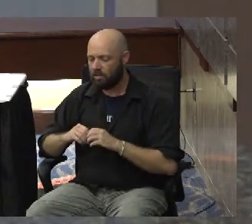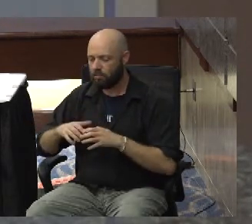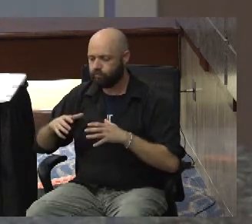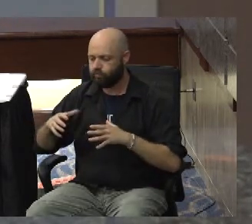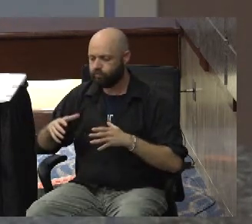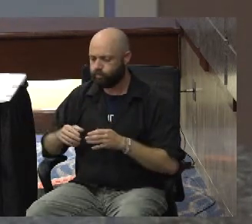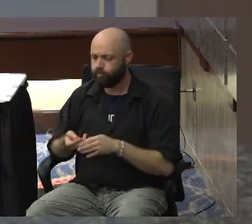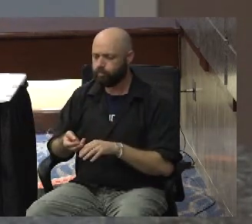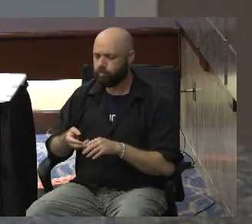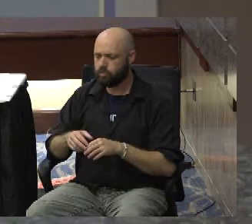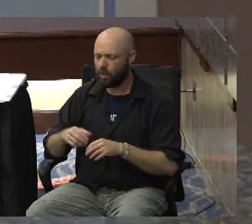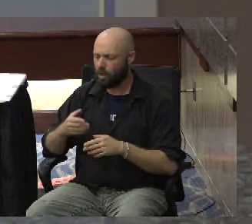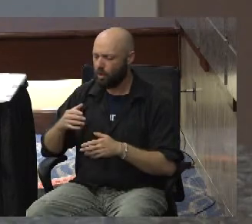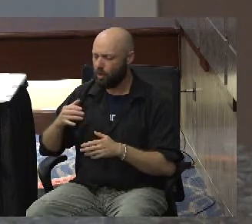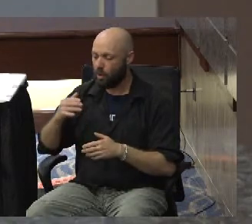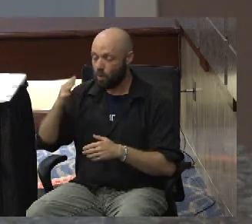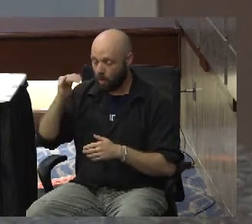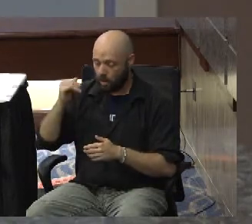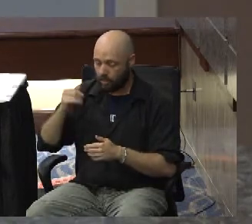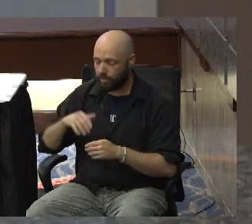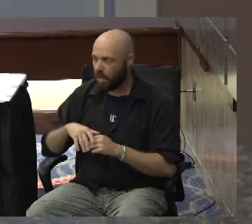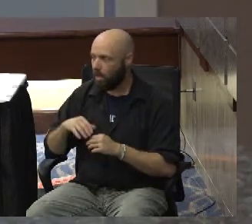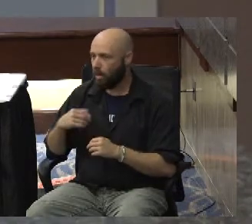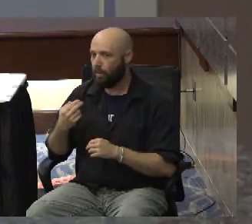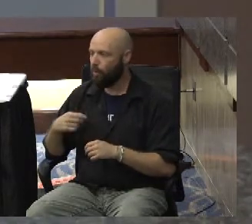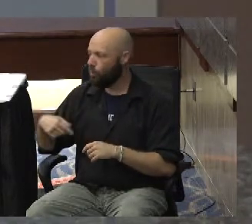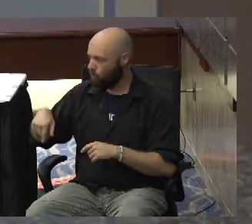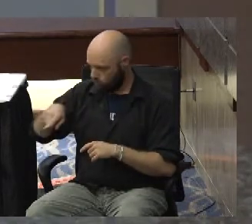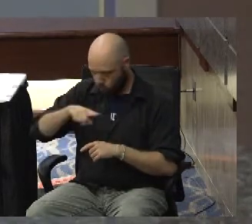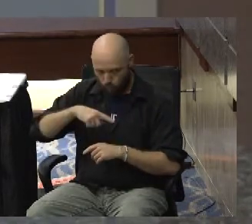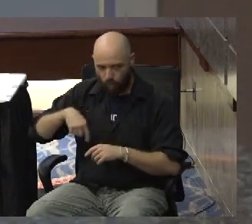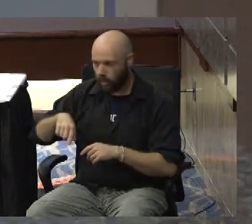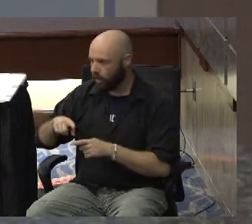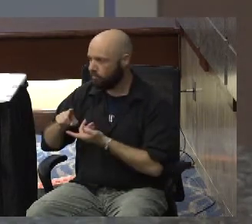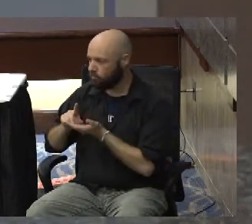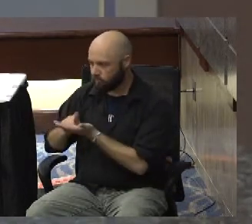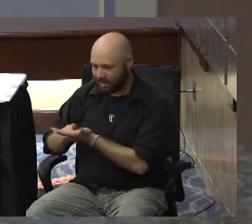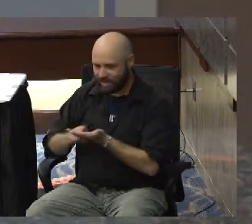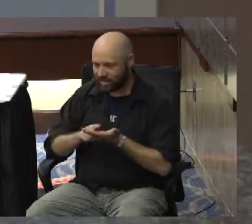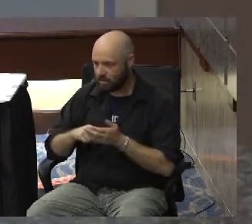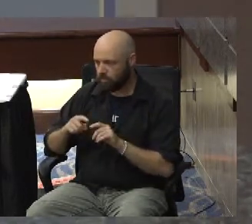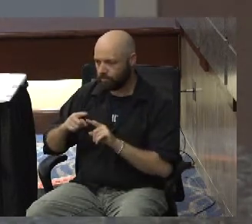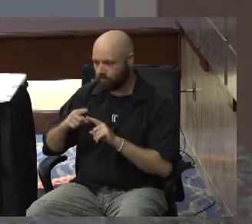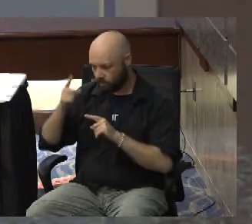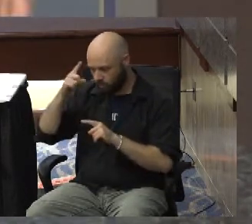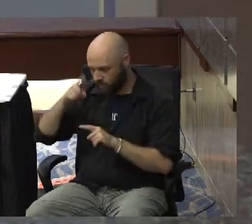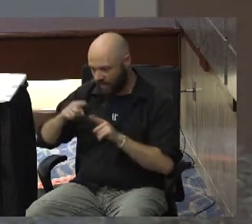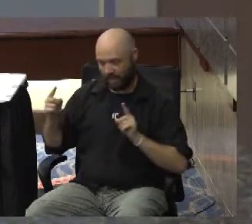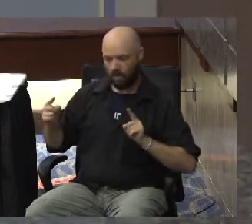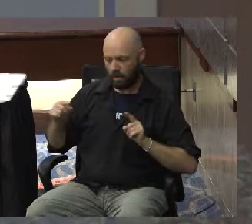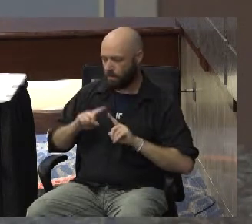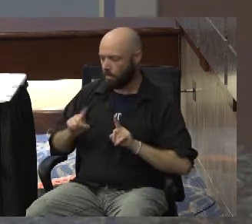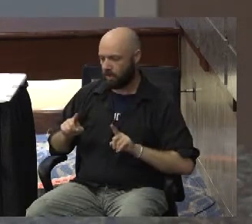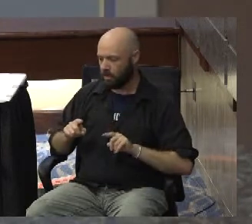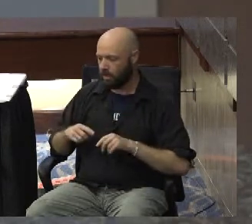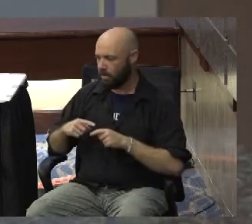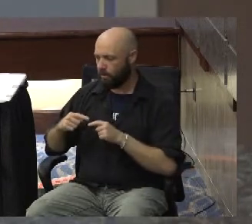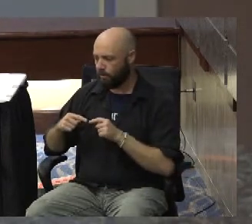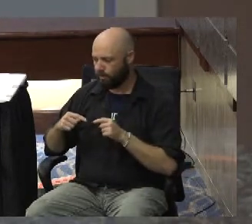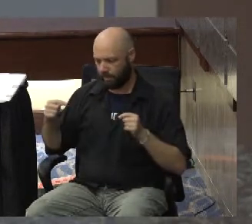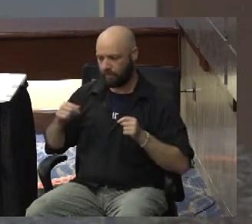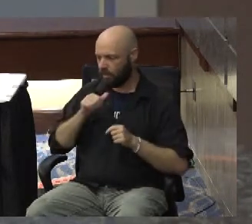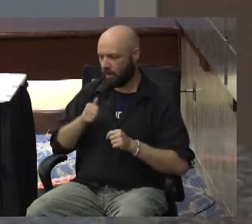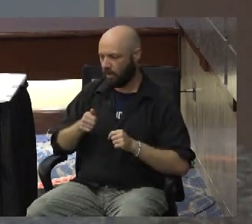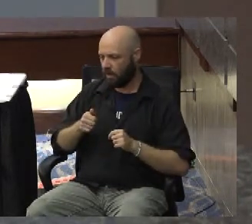allows disagreement without being disagreeable. There are several things that my council members have